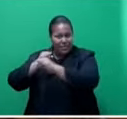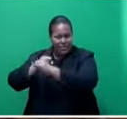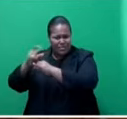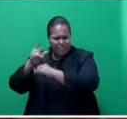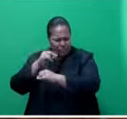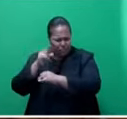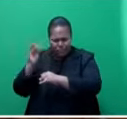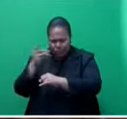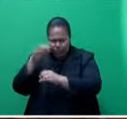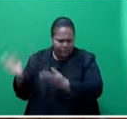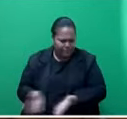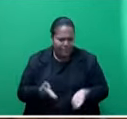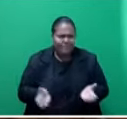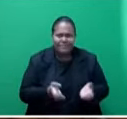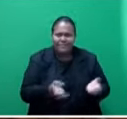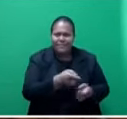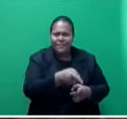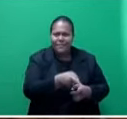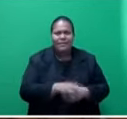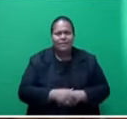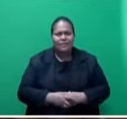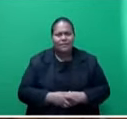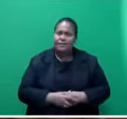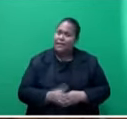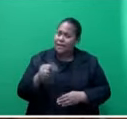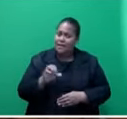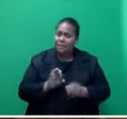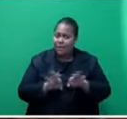contribution? Are there any plans with the